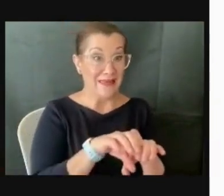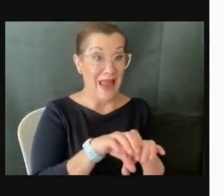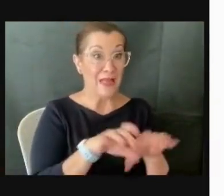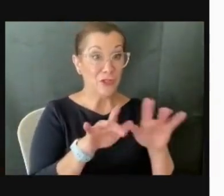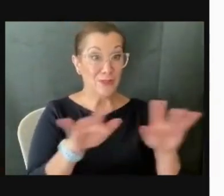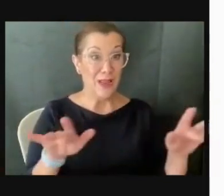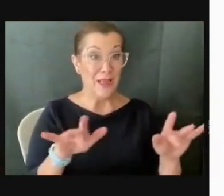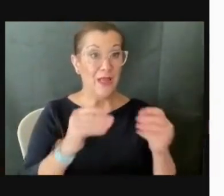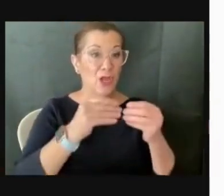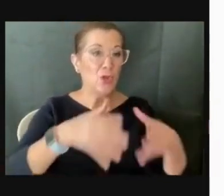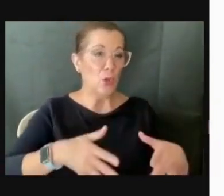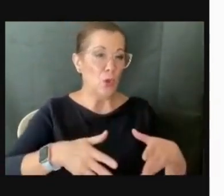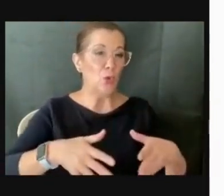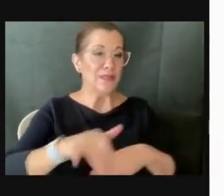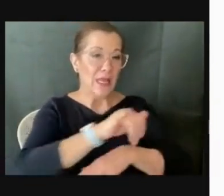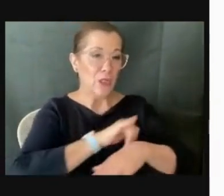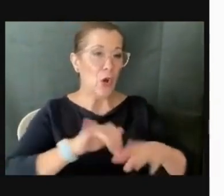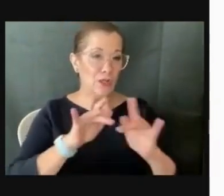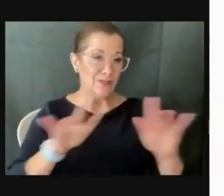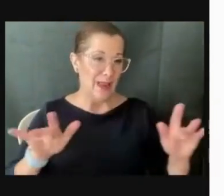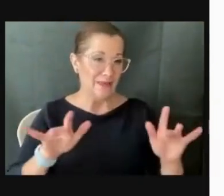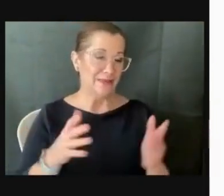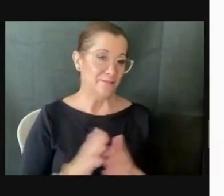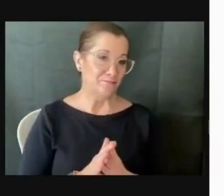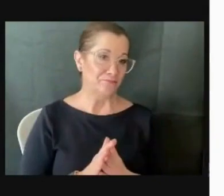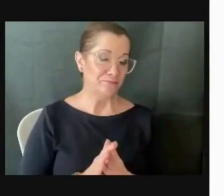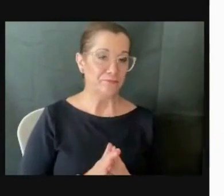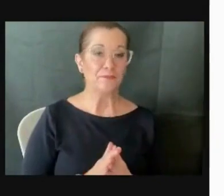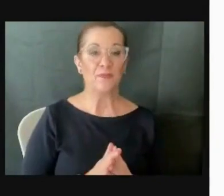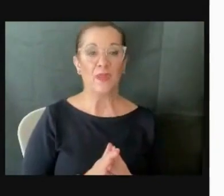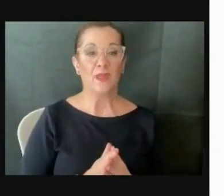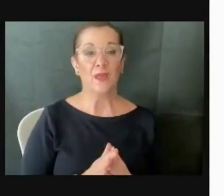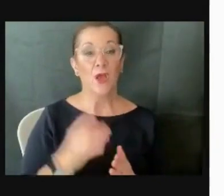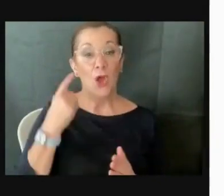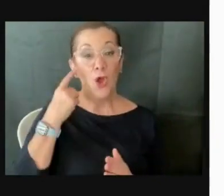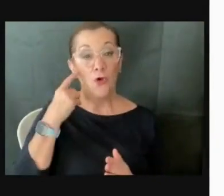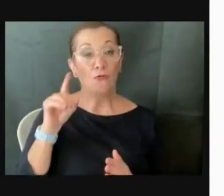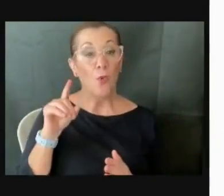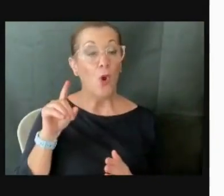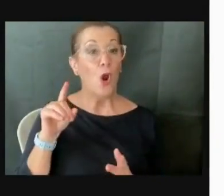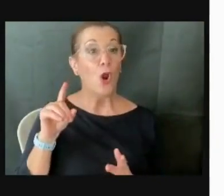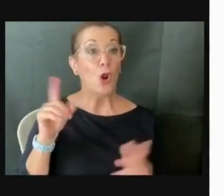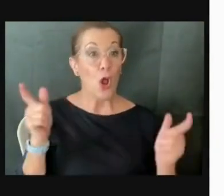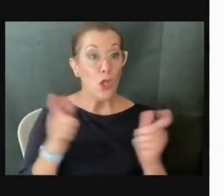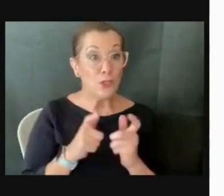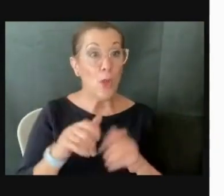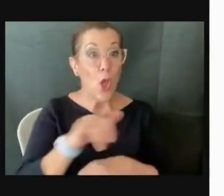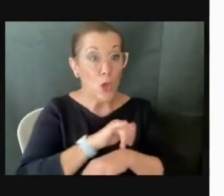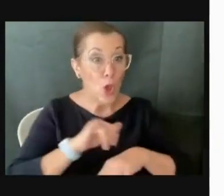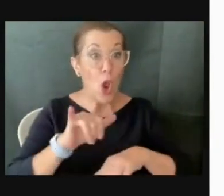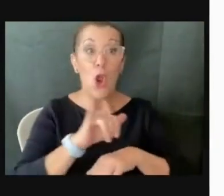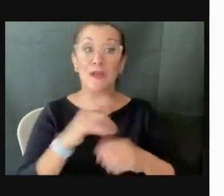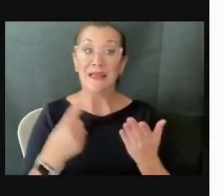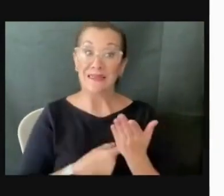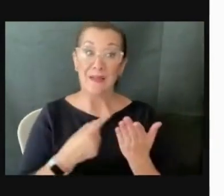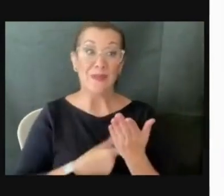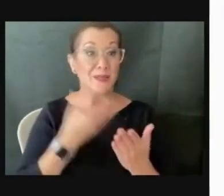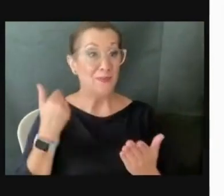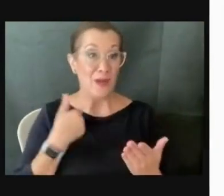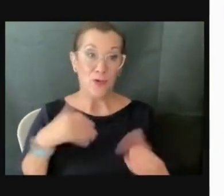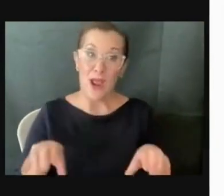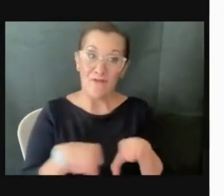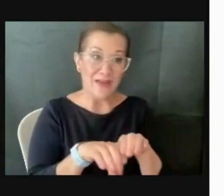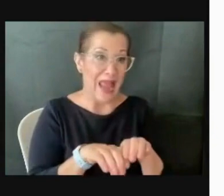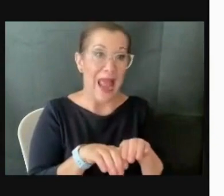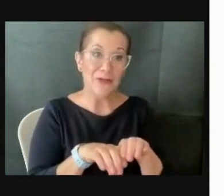little bit more yard space than you would with an attached ADU. So for smaller yards, sometimes it is better to do an attached